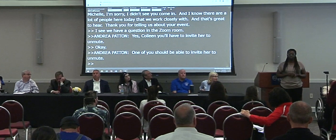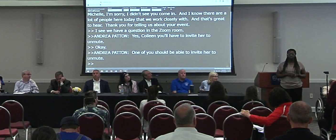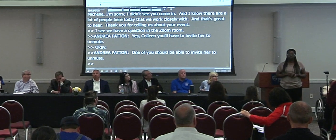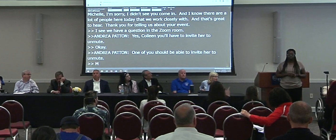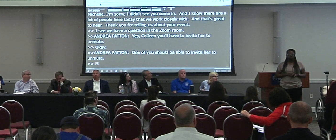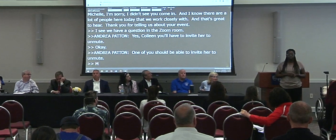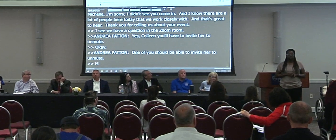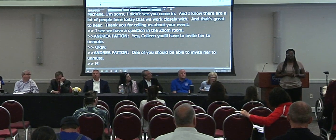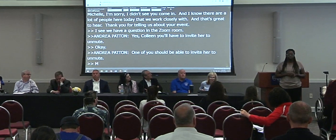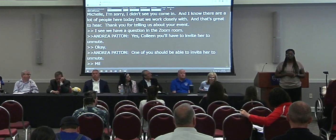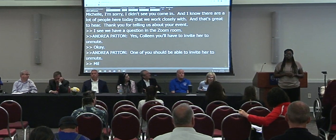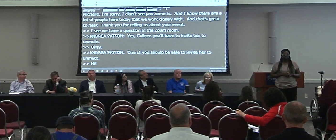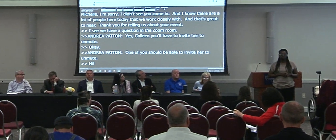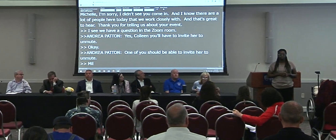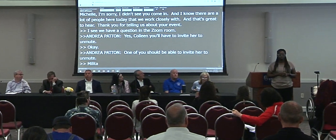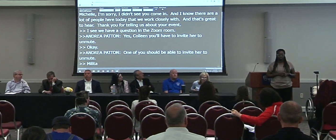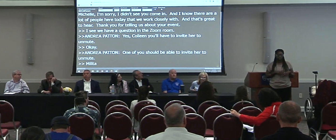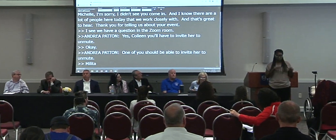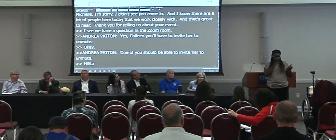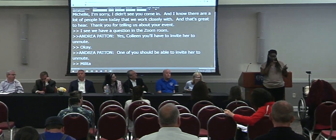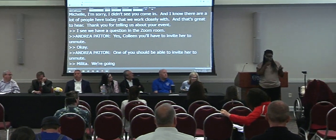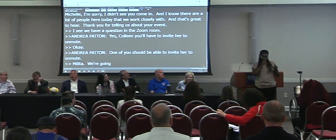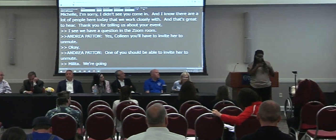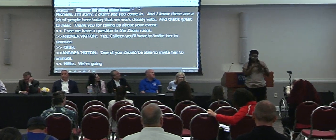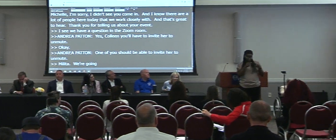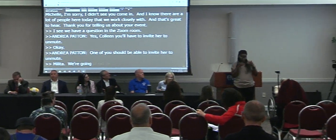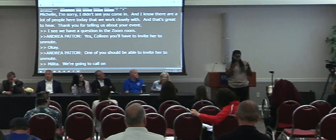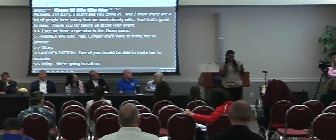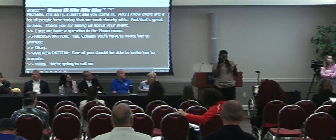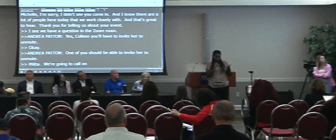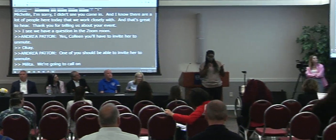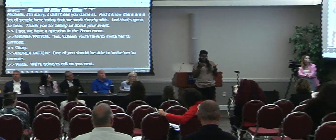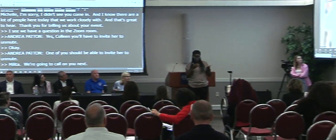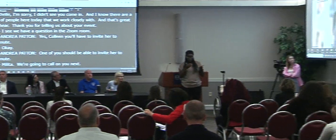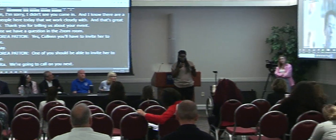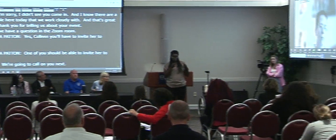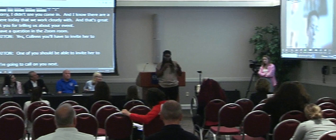Please unmute if you can. If you need help, I'm getting there.